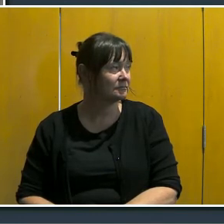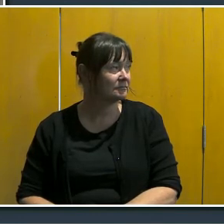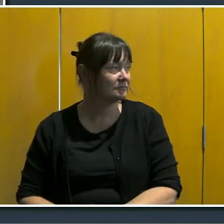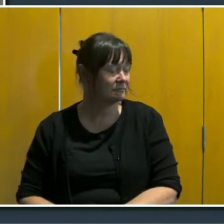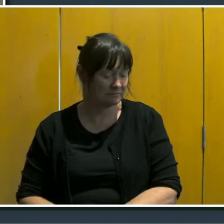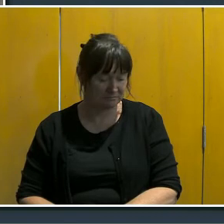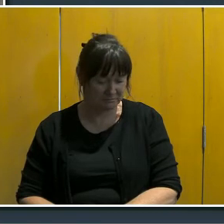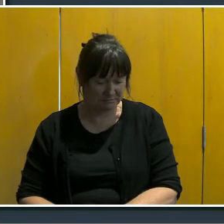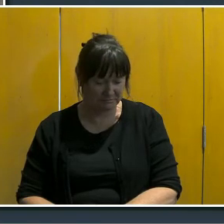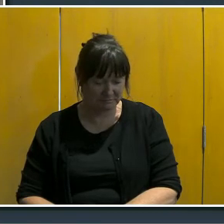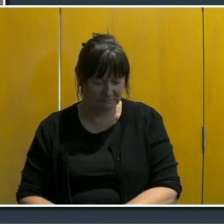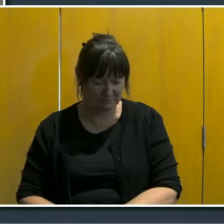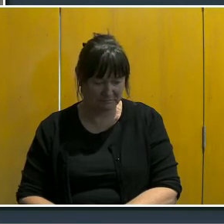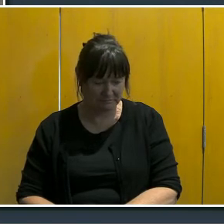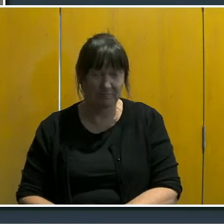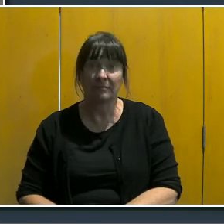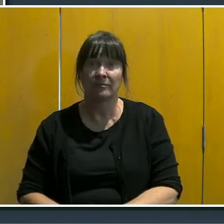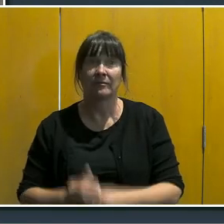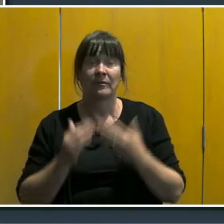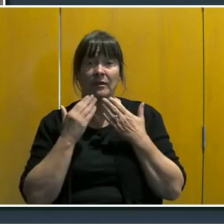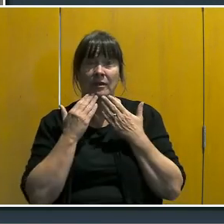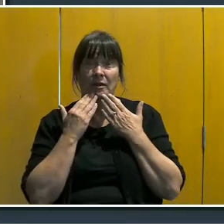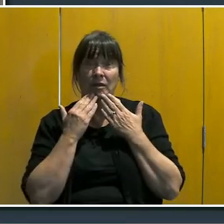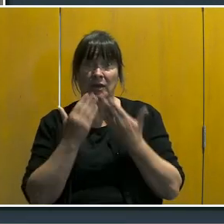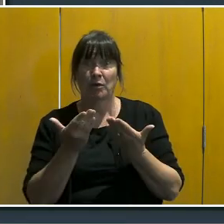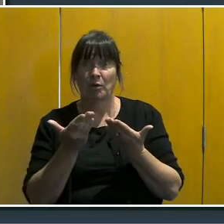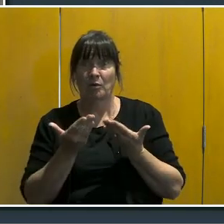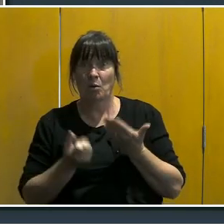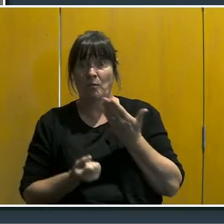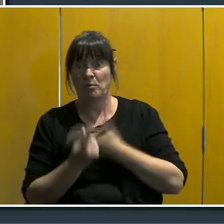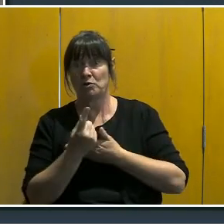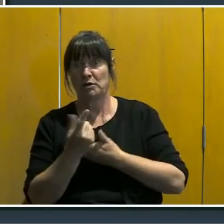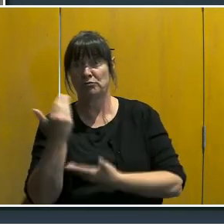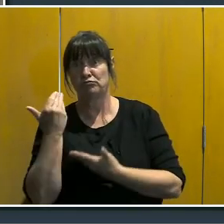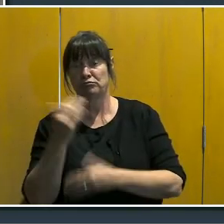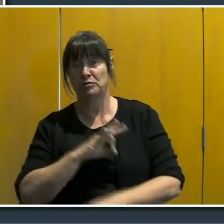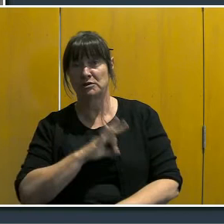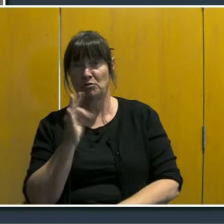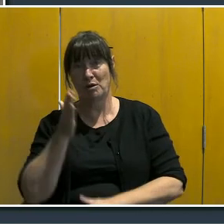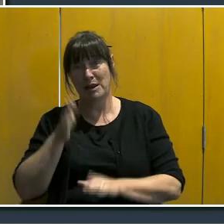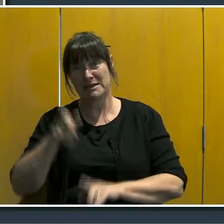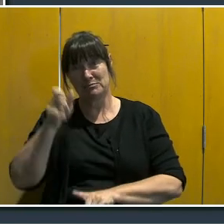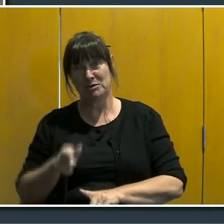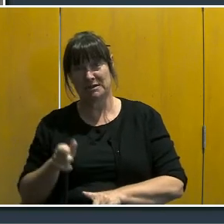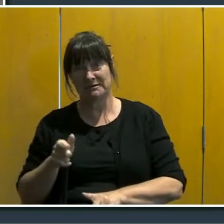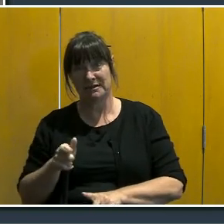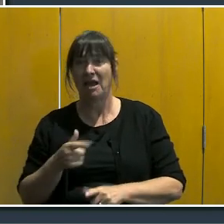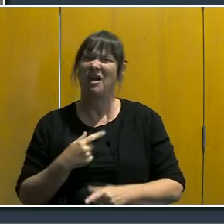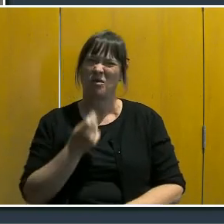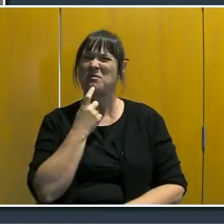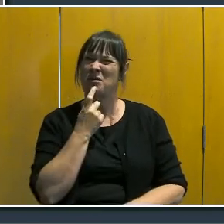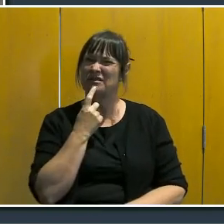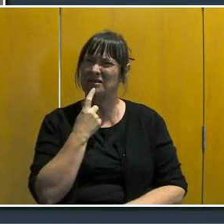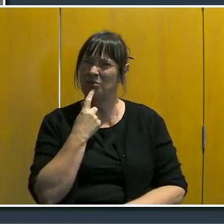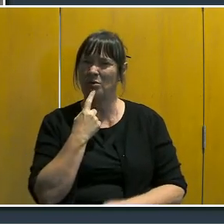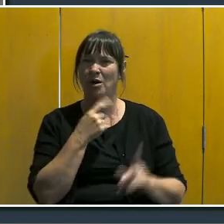Yeah. Right. Thank you for the opportunity to submit this morning, the last submitter. I think our submission is going to be simple, and I'm Paul